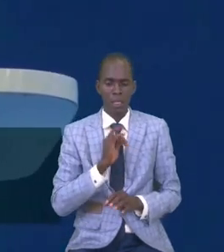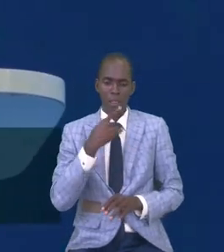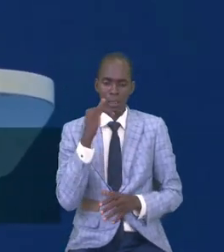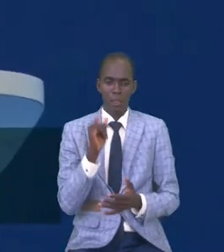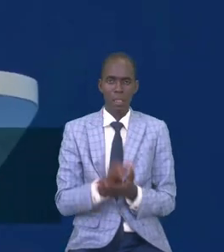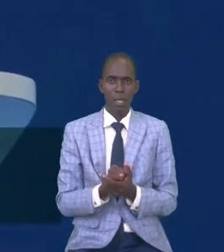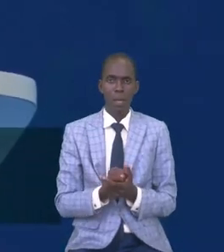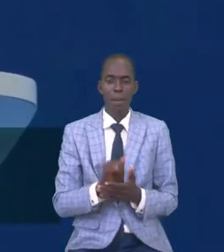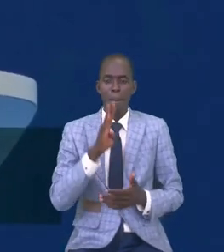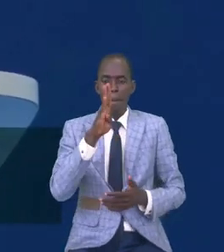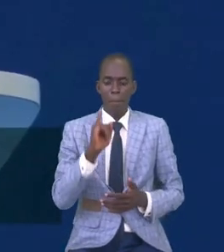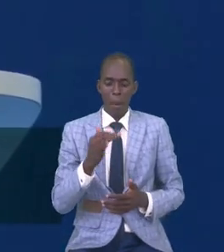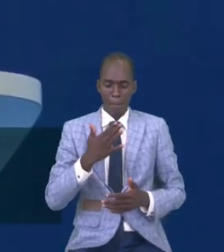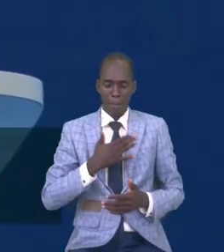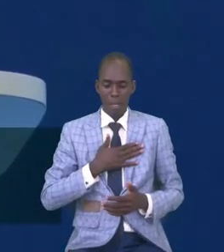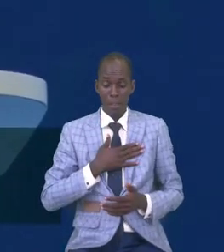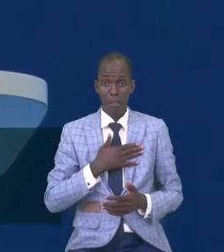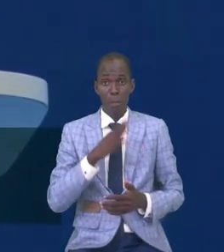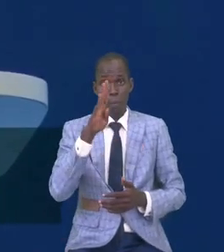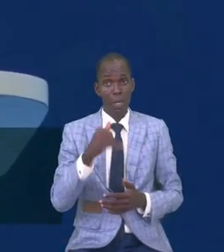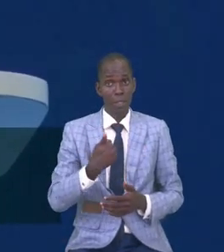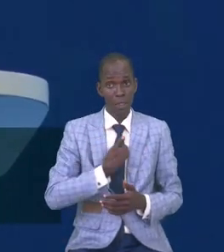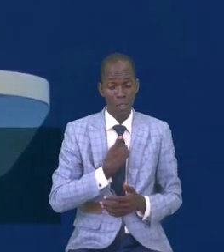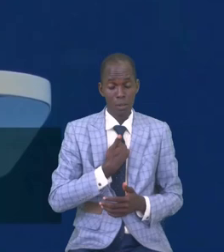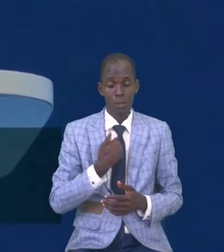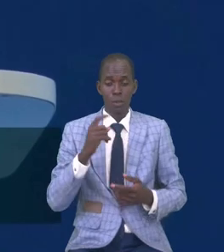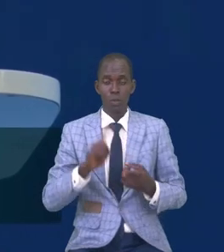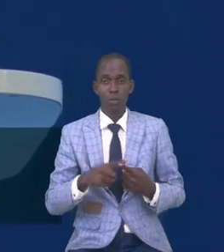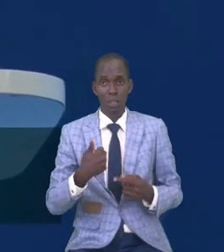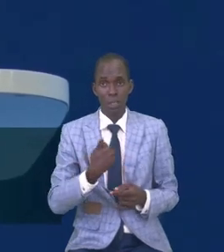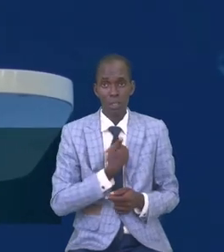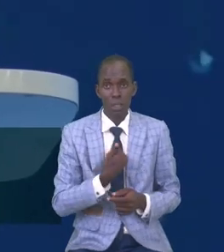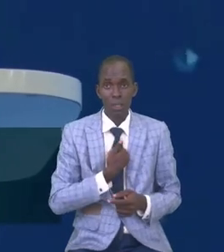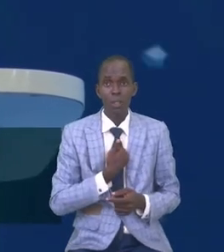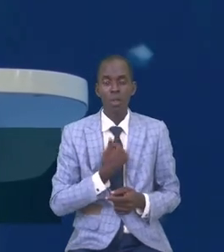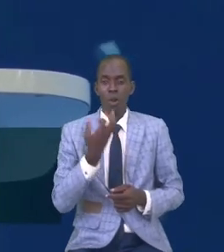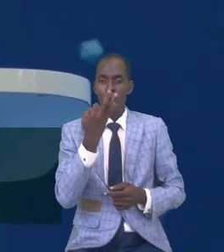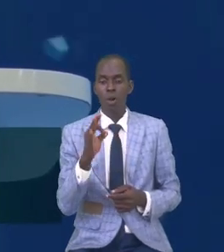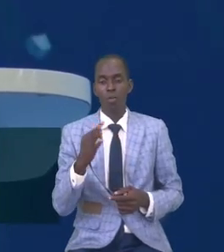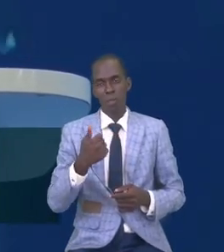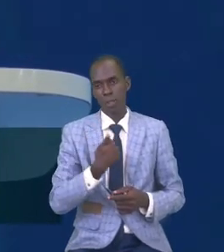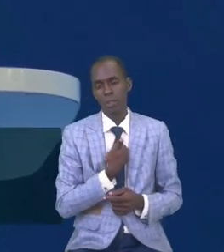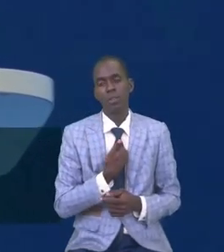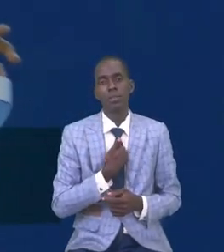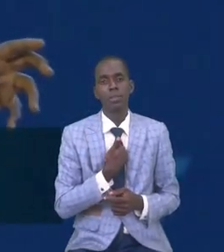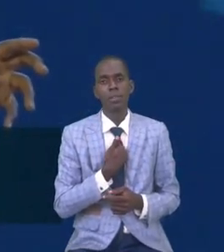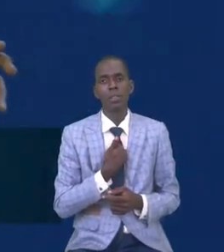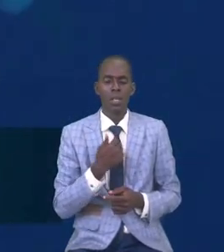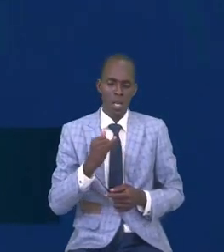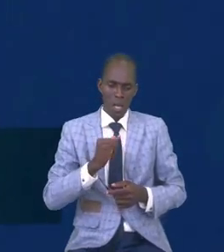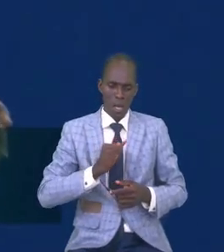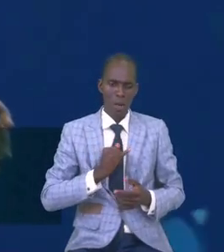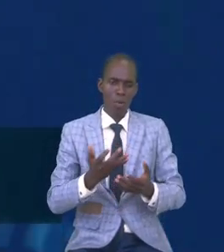by myself, to myself, of myself? I want to